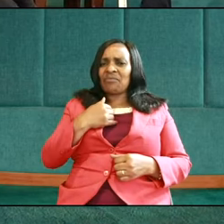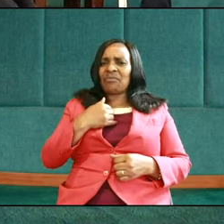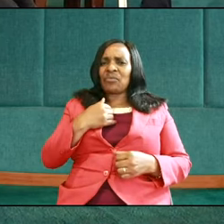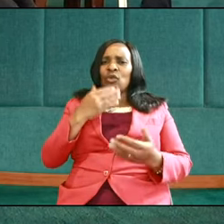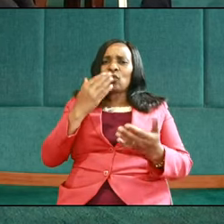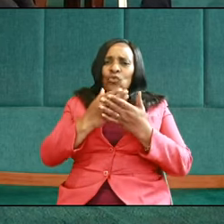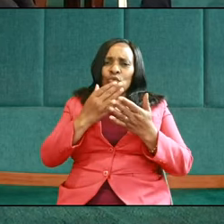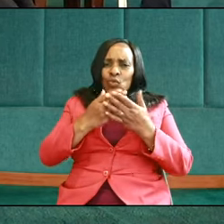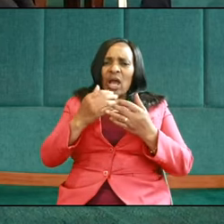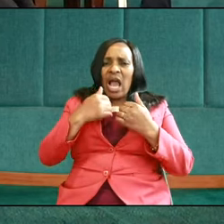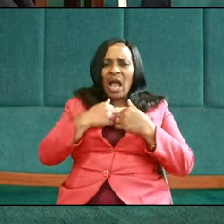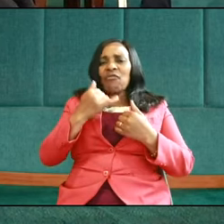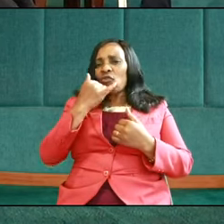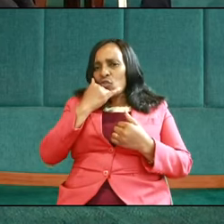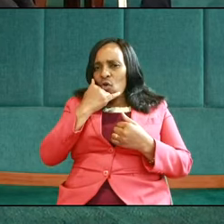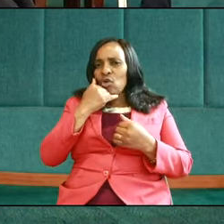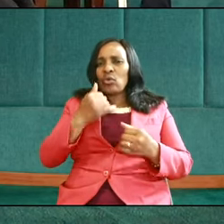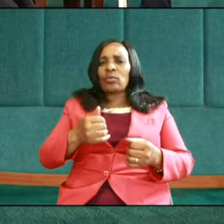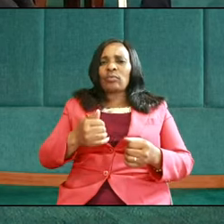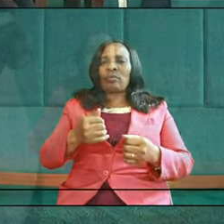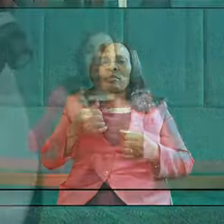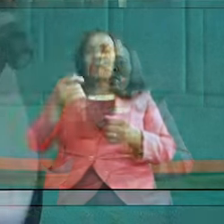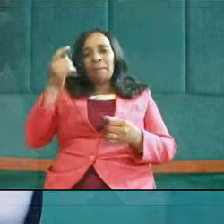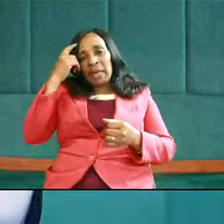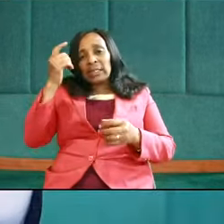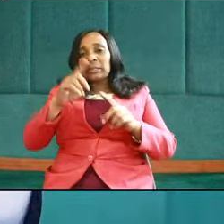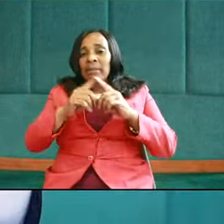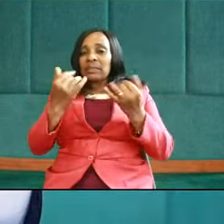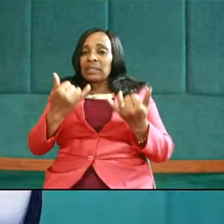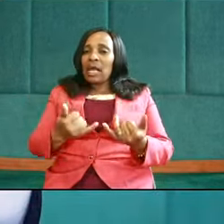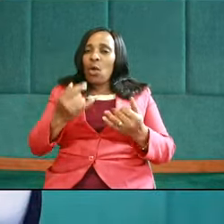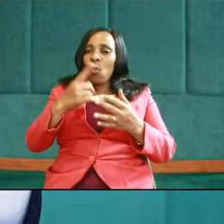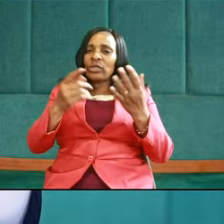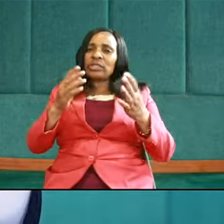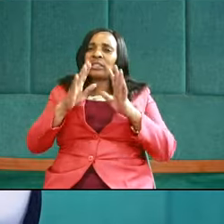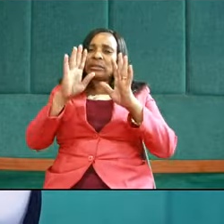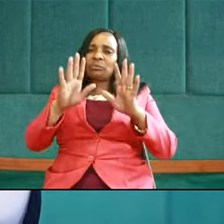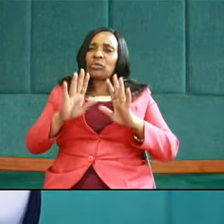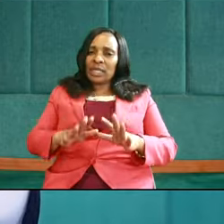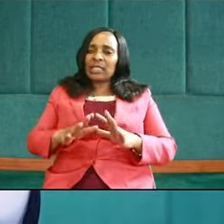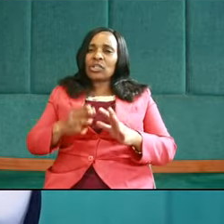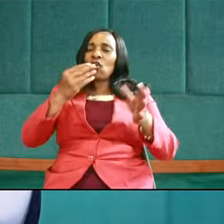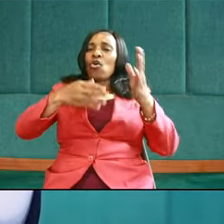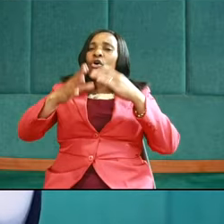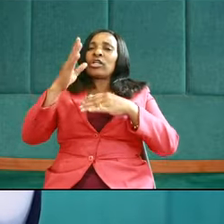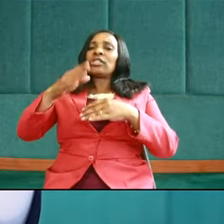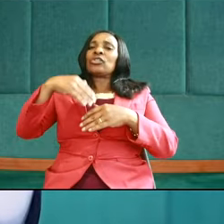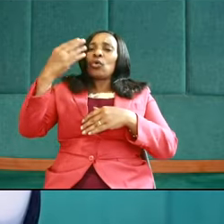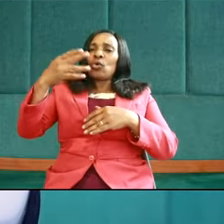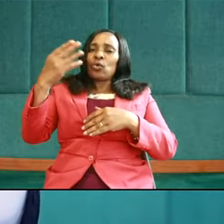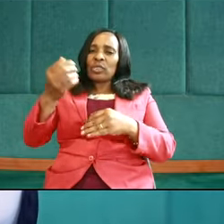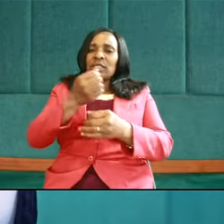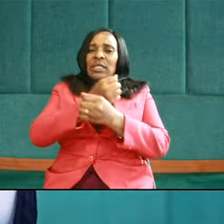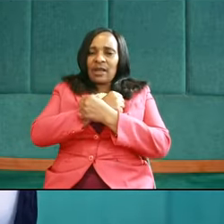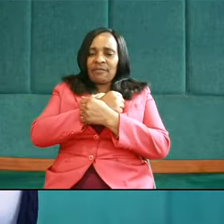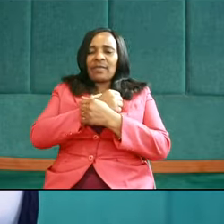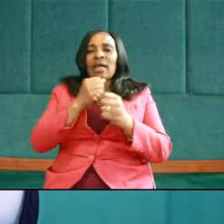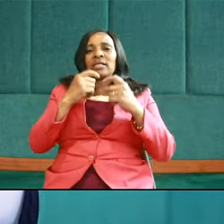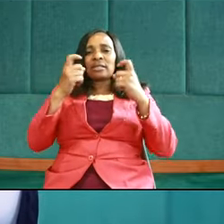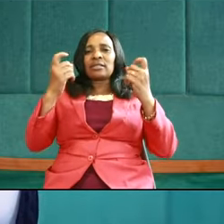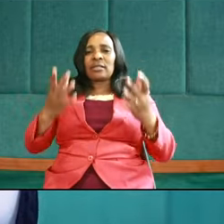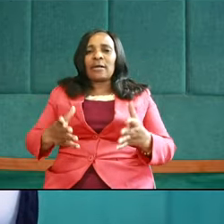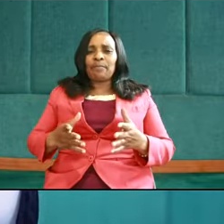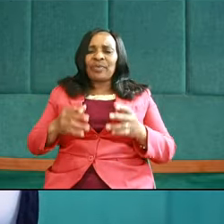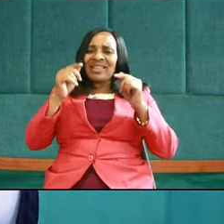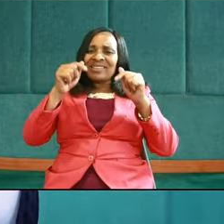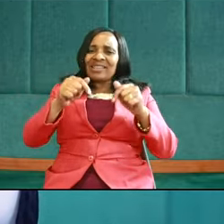evil tendencies for sure. But in the What Do You Think section, it says, God despises sin but always loves the sinner. That distinction